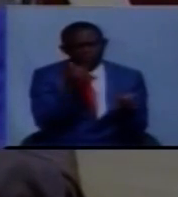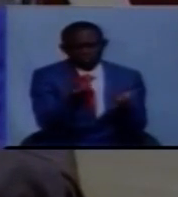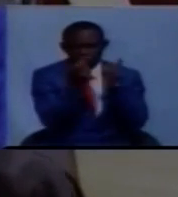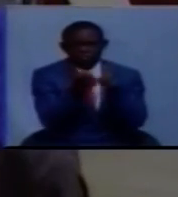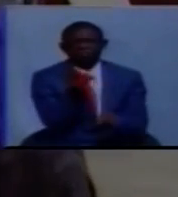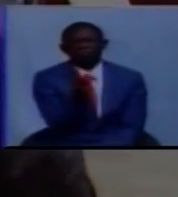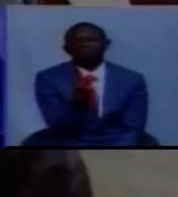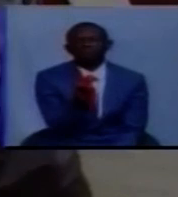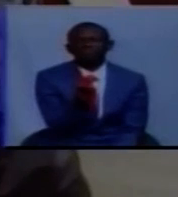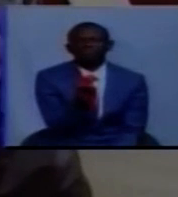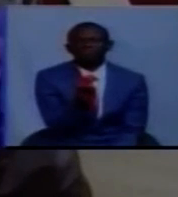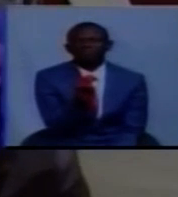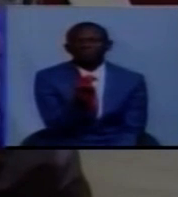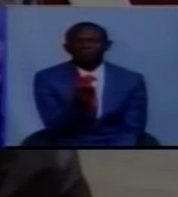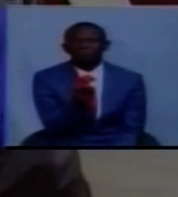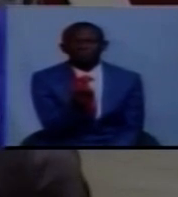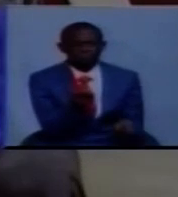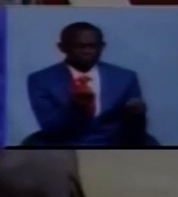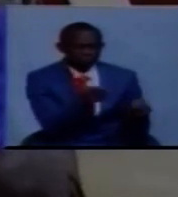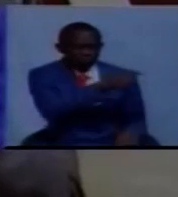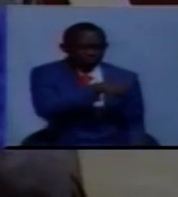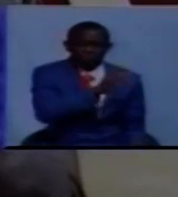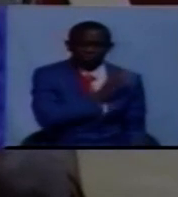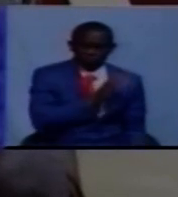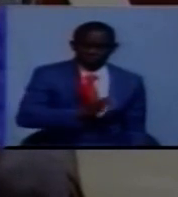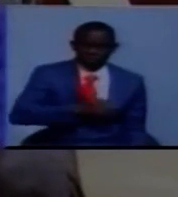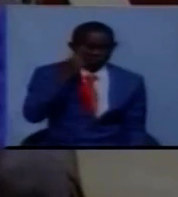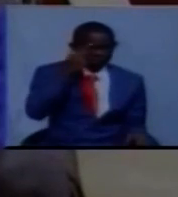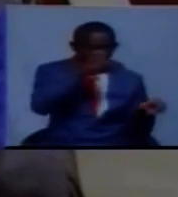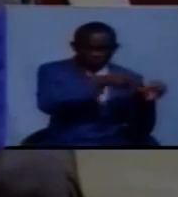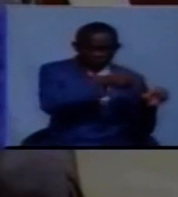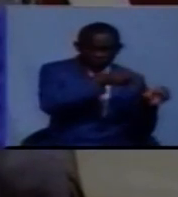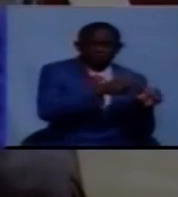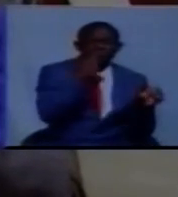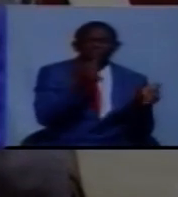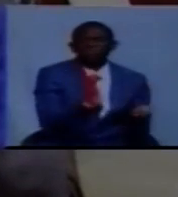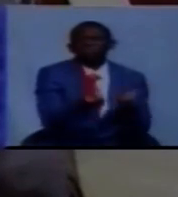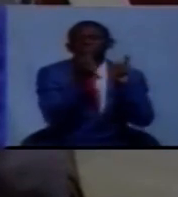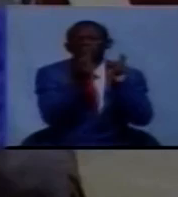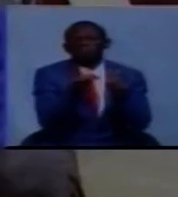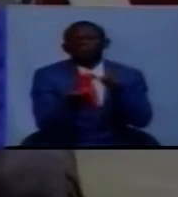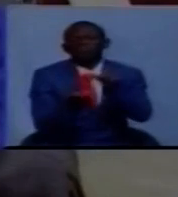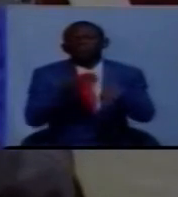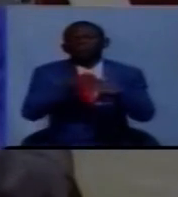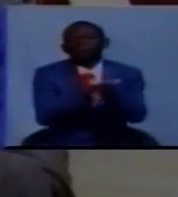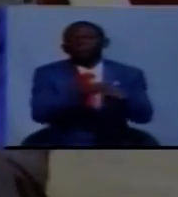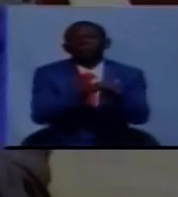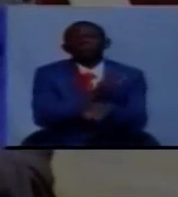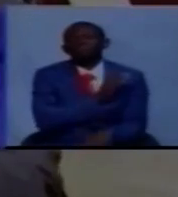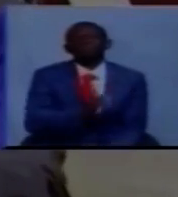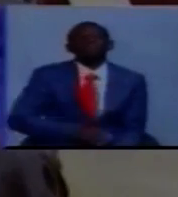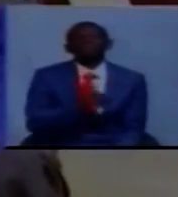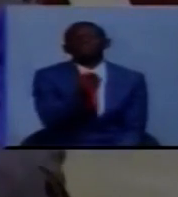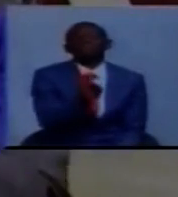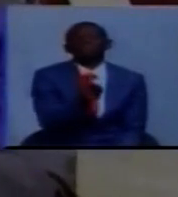this stoppage. The oil companies should hold the transporters accountable, because they don't care how